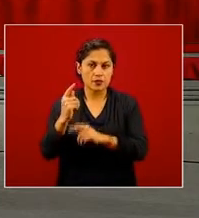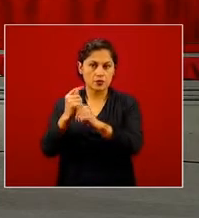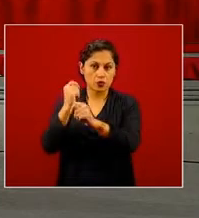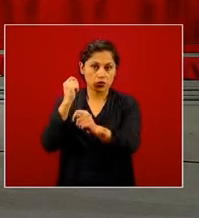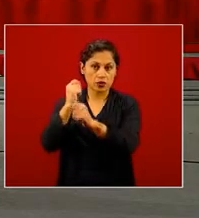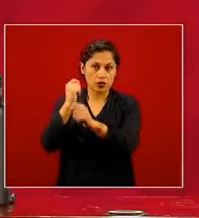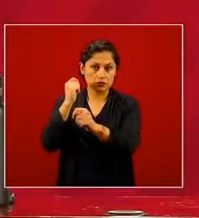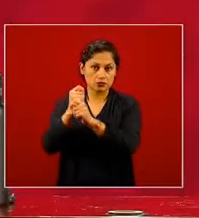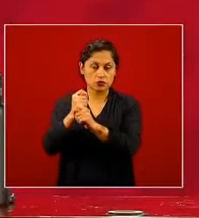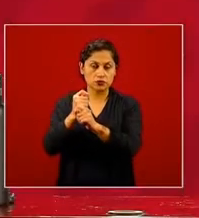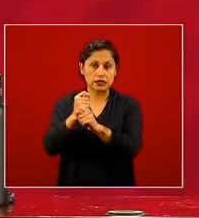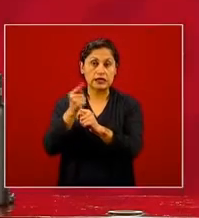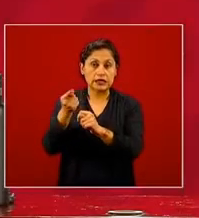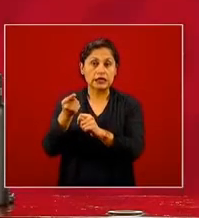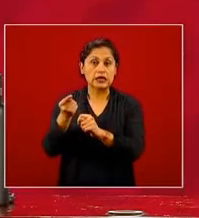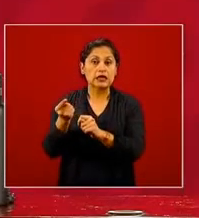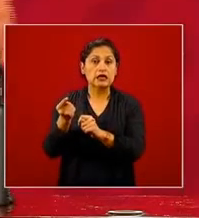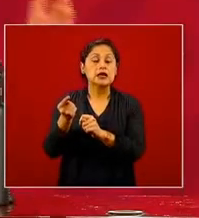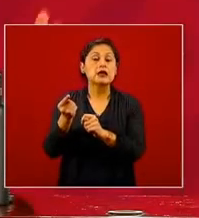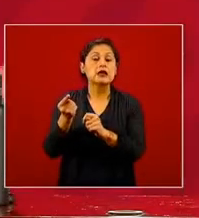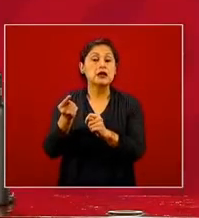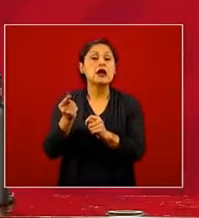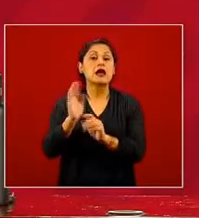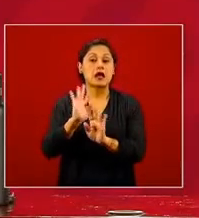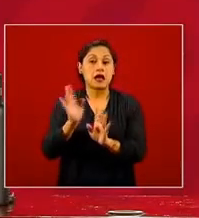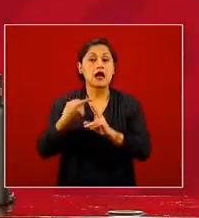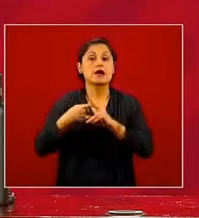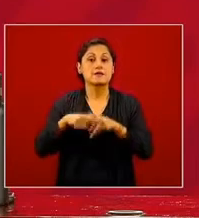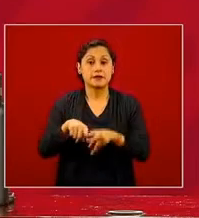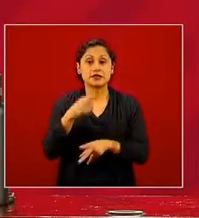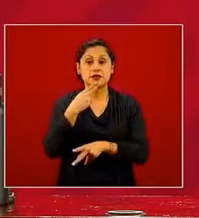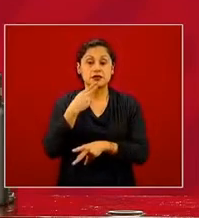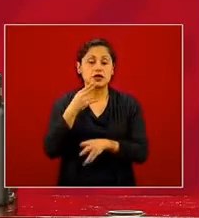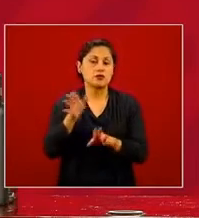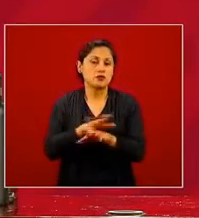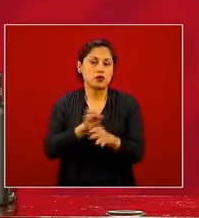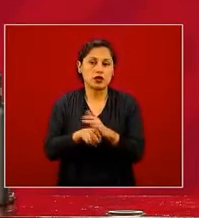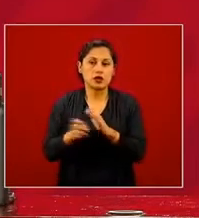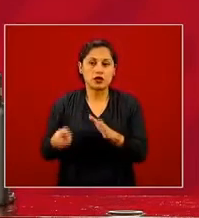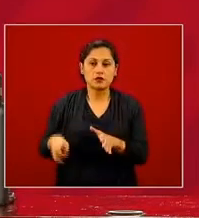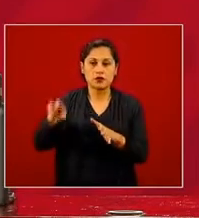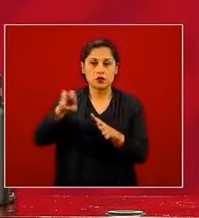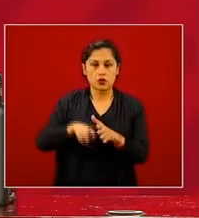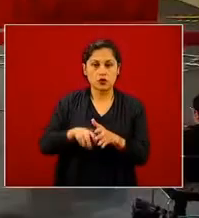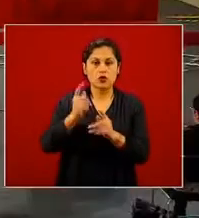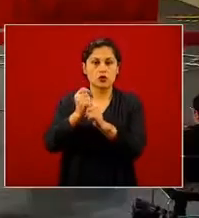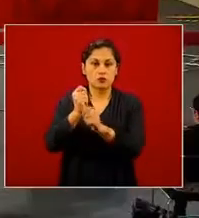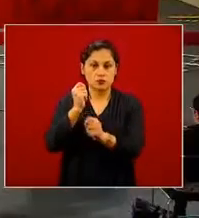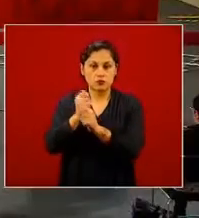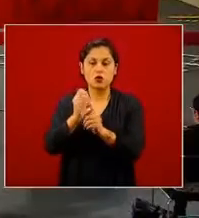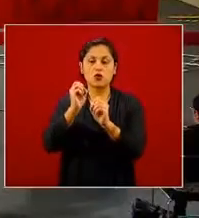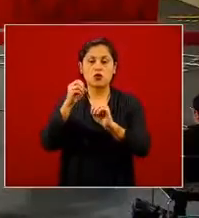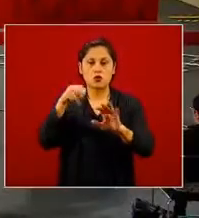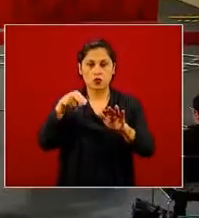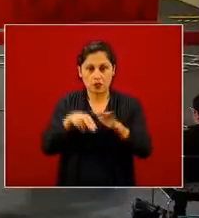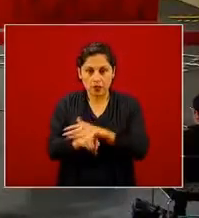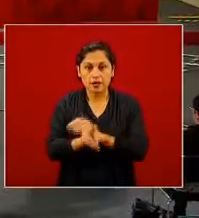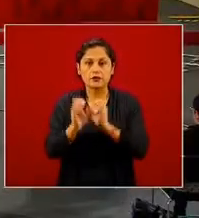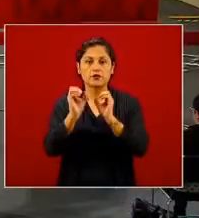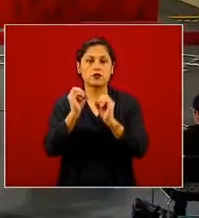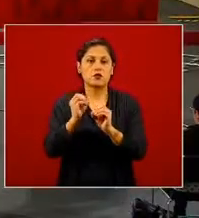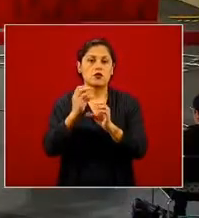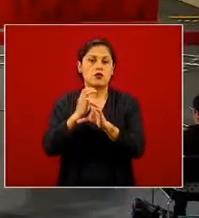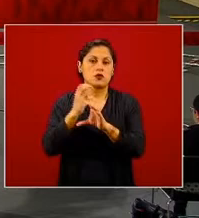to use in some closed spaces, such as transportation, in which we will have more mobility. So, be